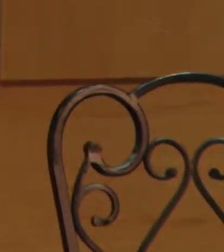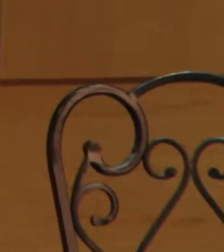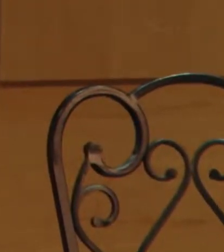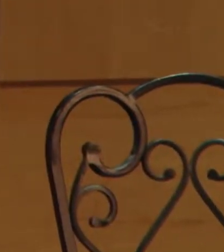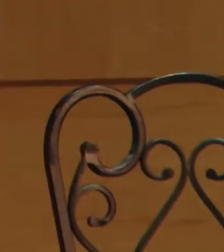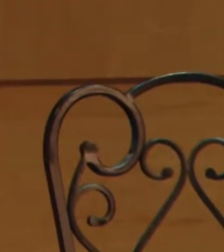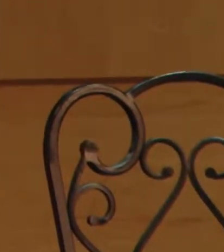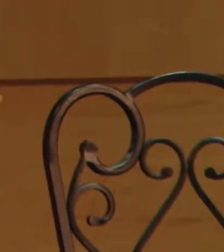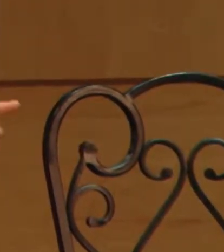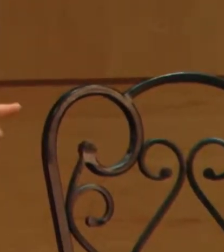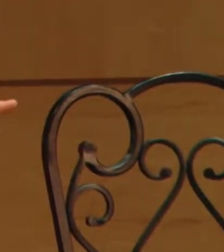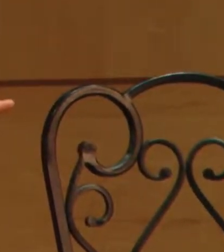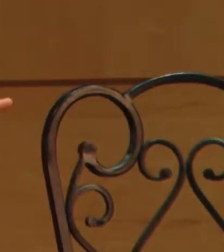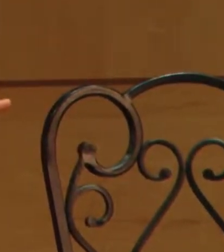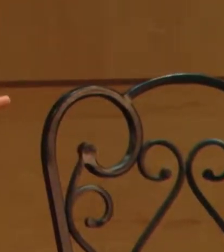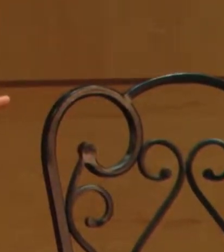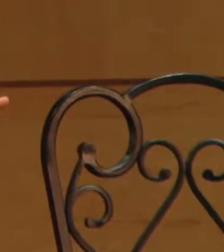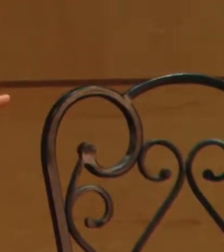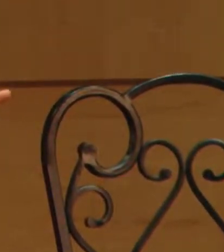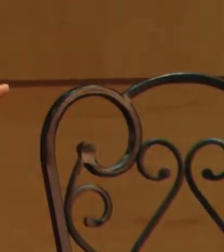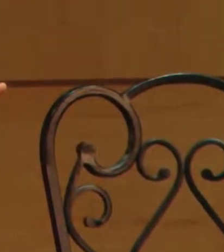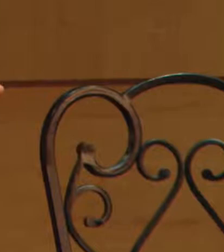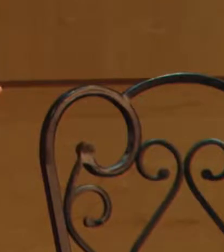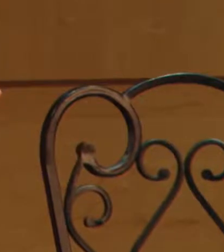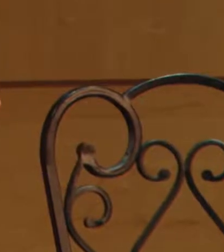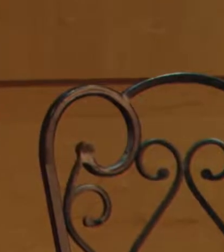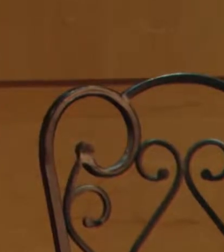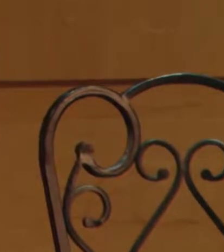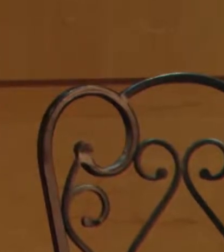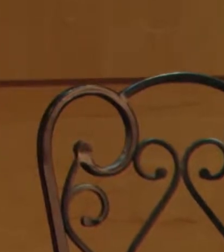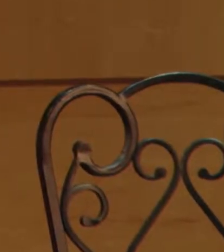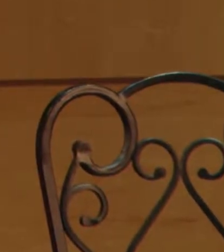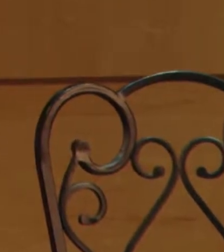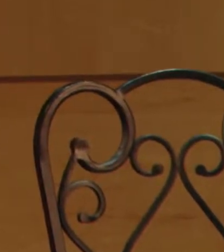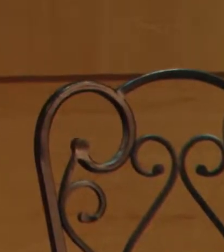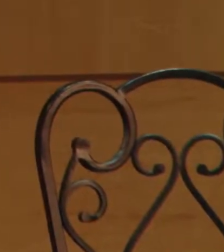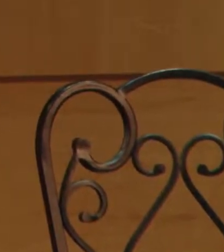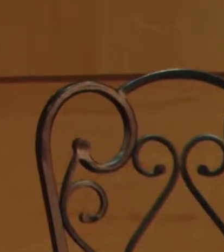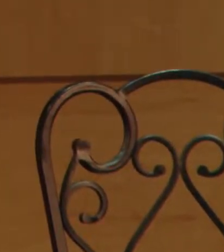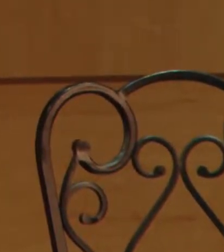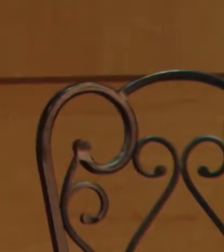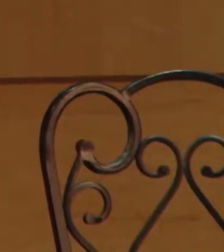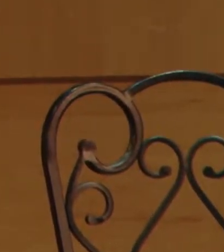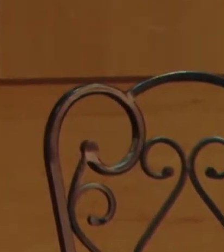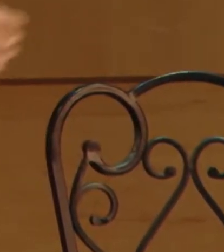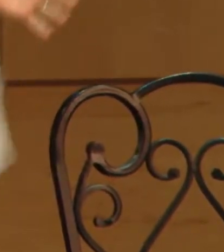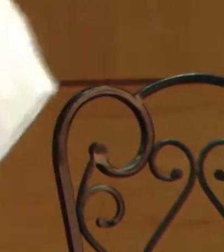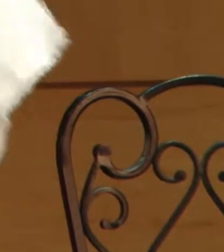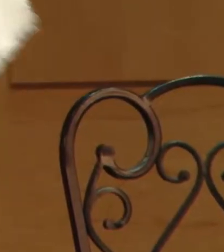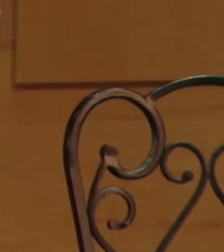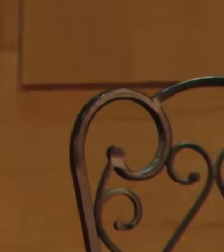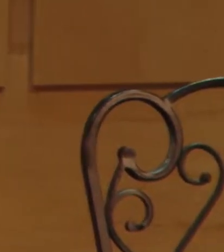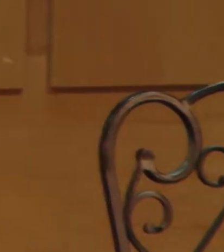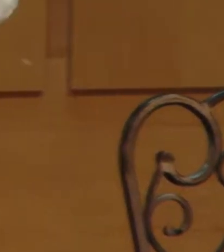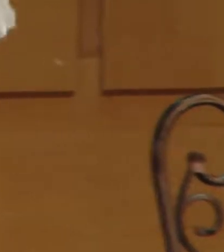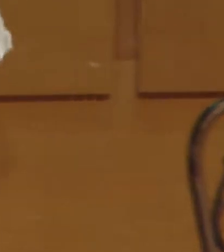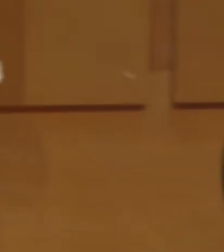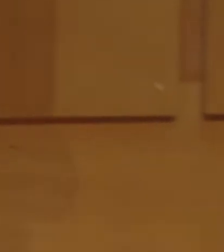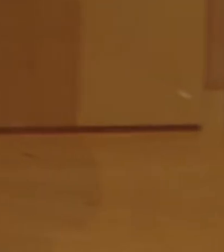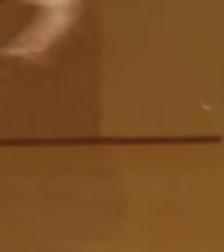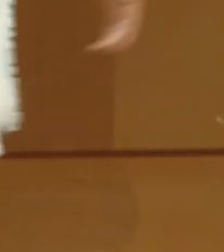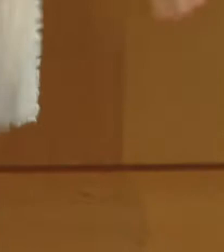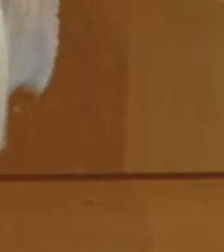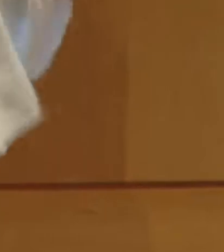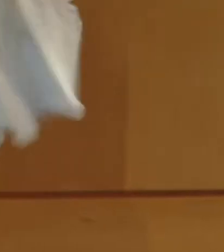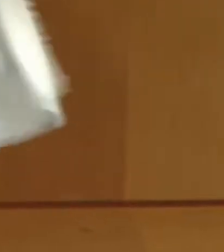happens? Everybody gets to be free. They're like, oh, I want to do that. And so suddenly everybody's out on the dance floor